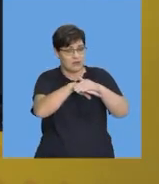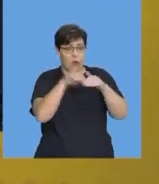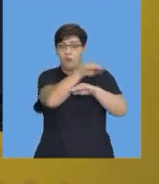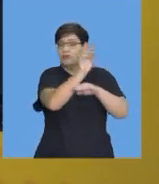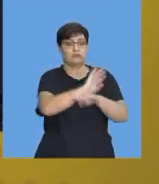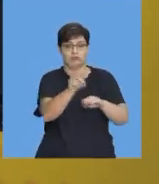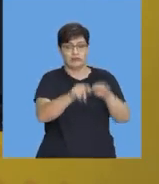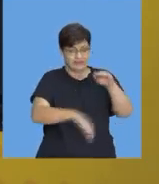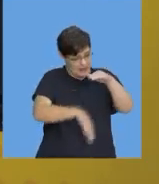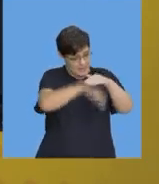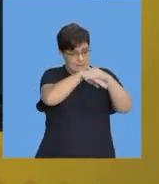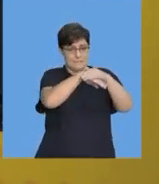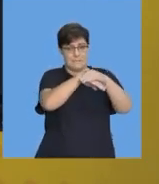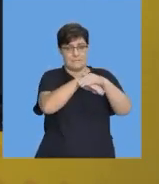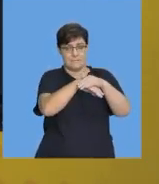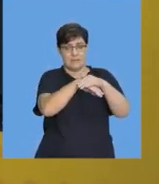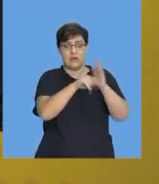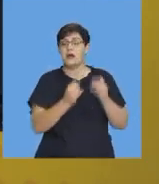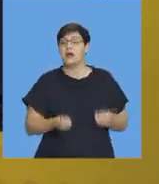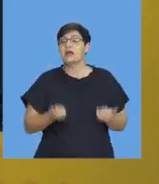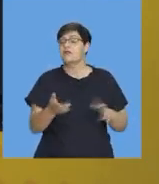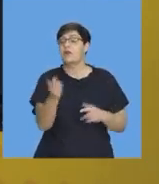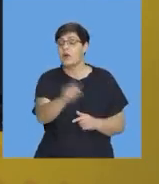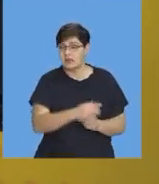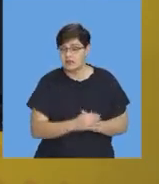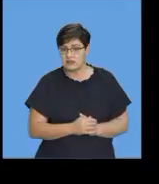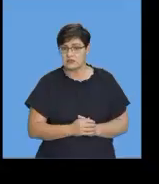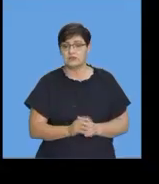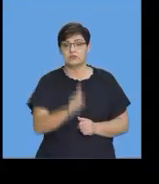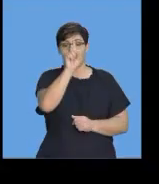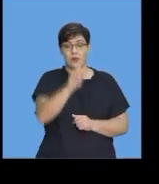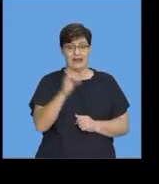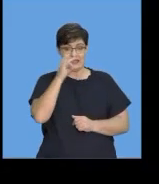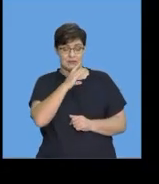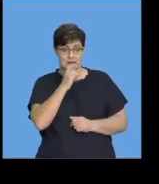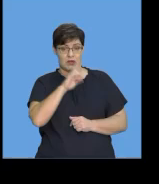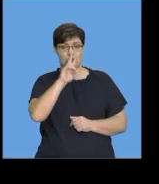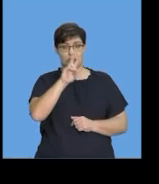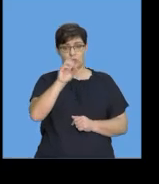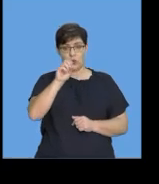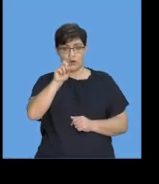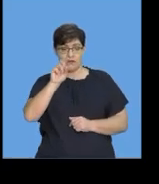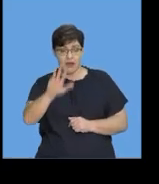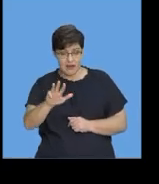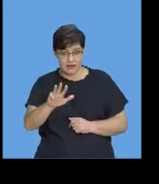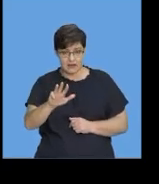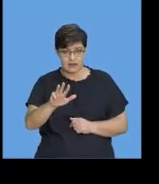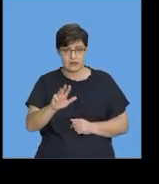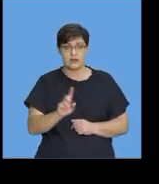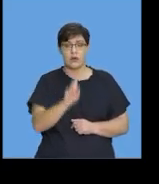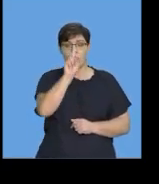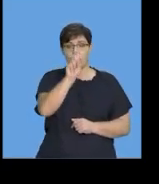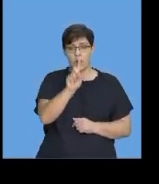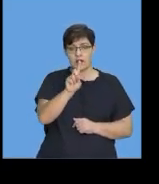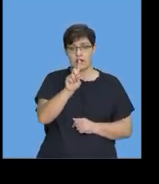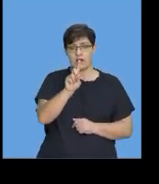they're allowed to issue. What has been issued? Let's check. On the 1st of September 2019, there